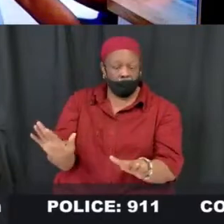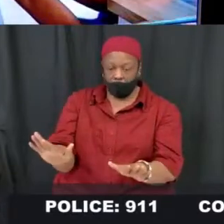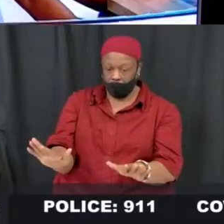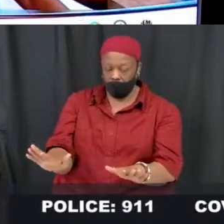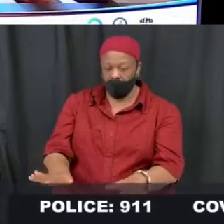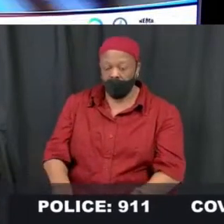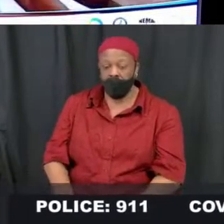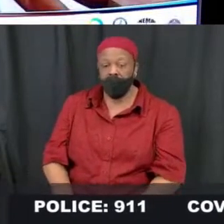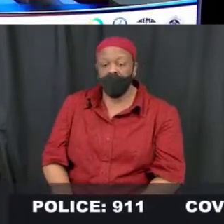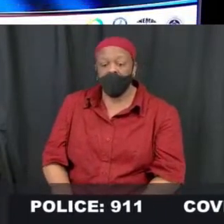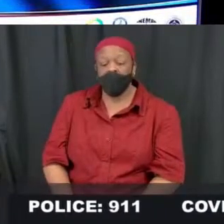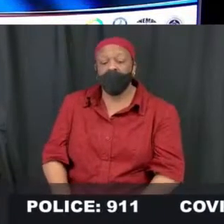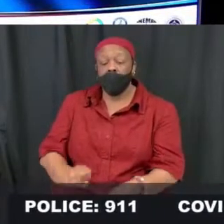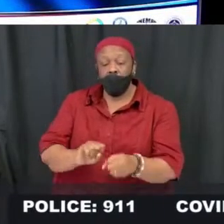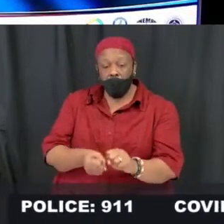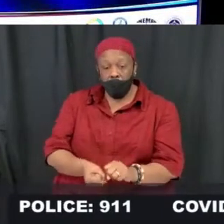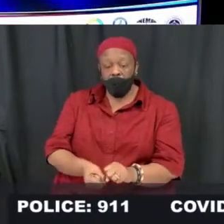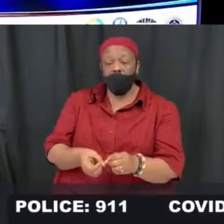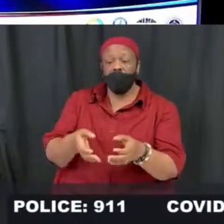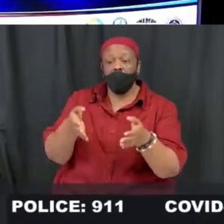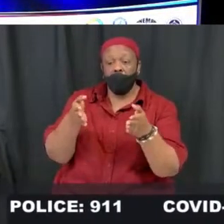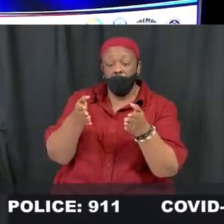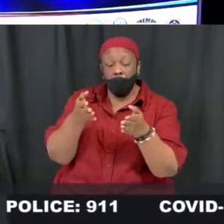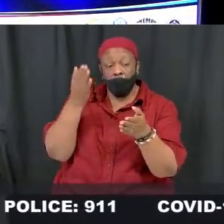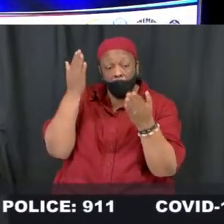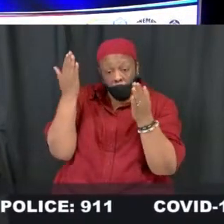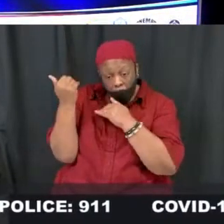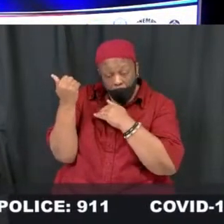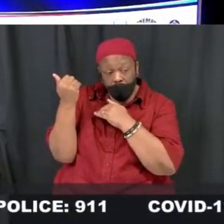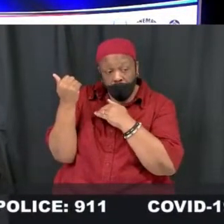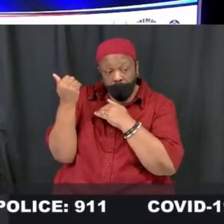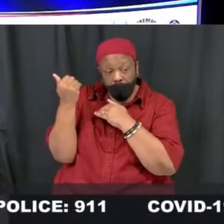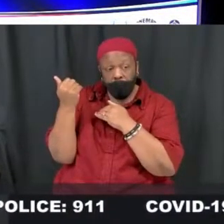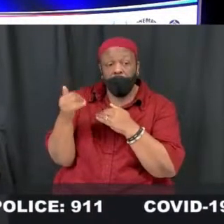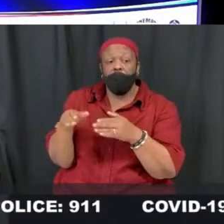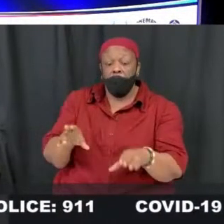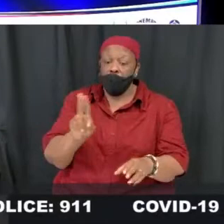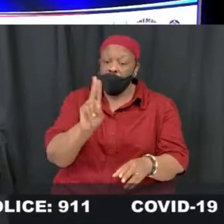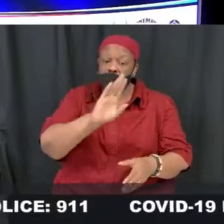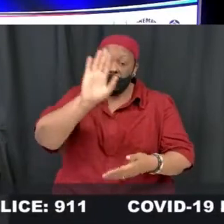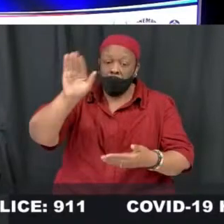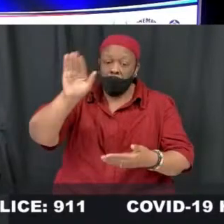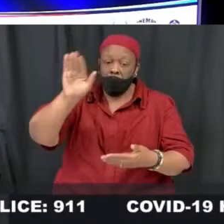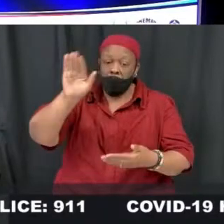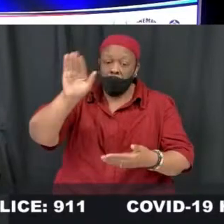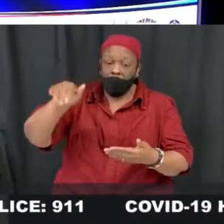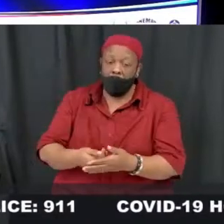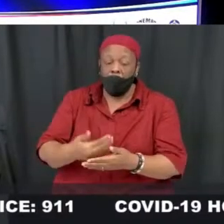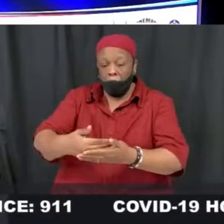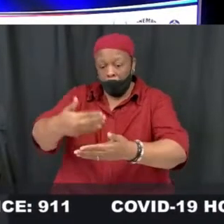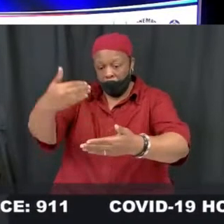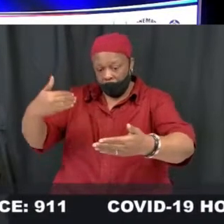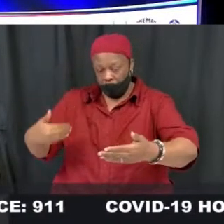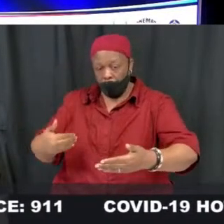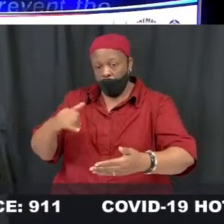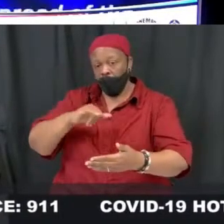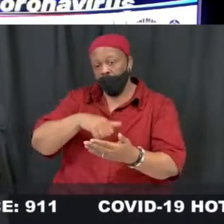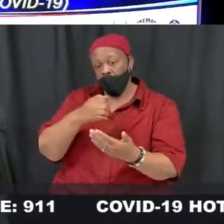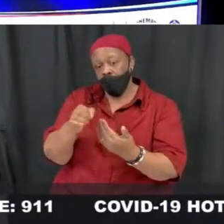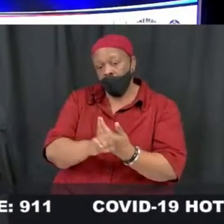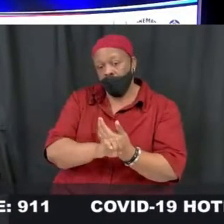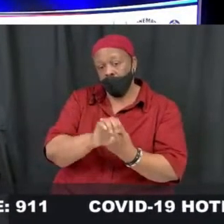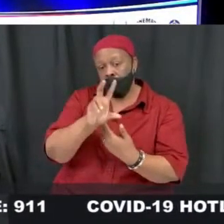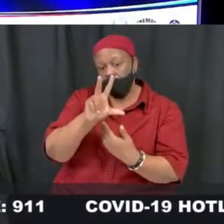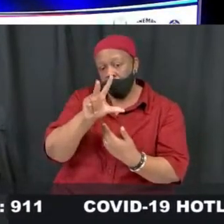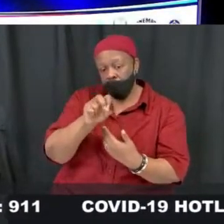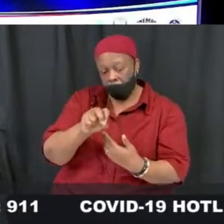that we're able to use all of those vaccines by June 30th. But we are working